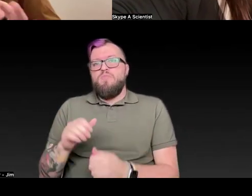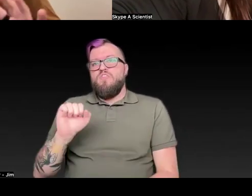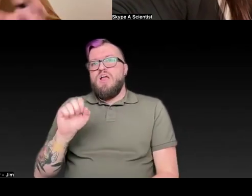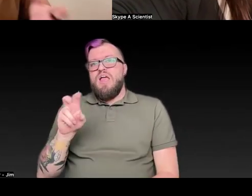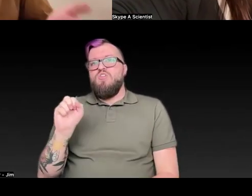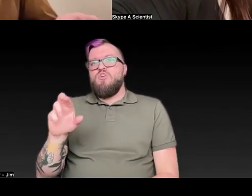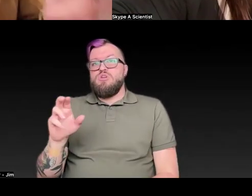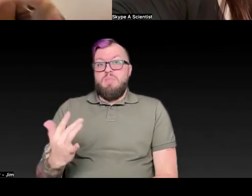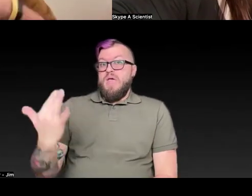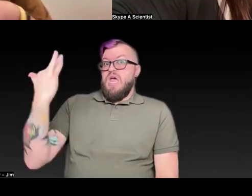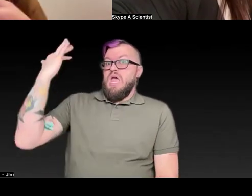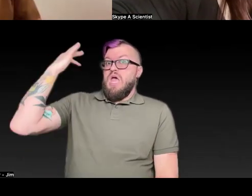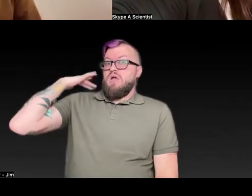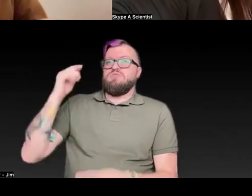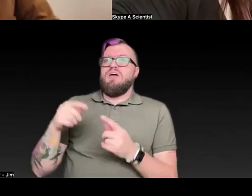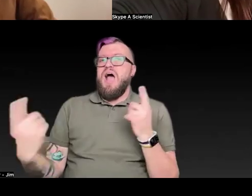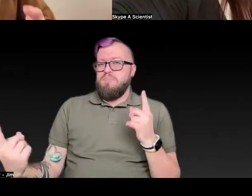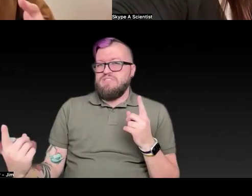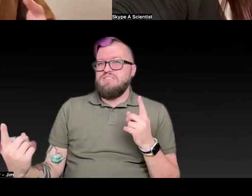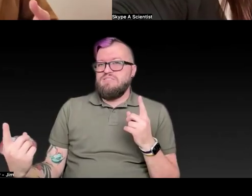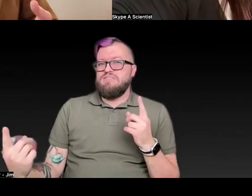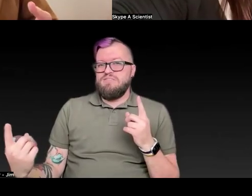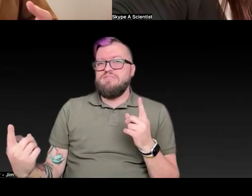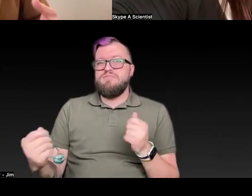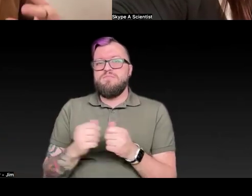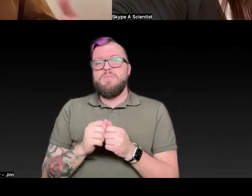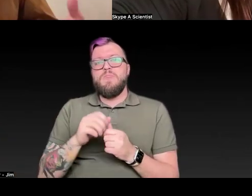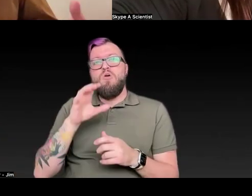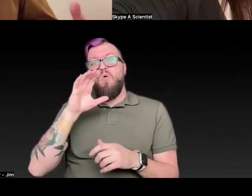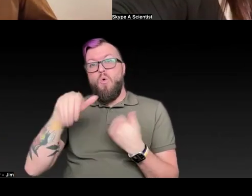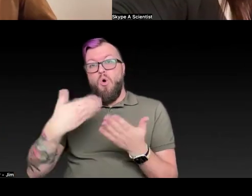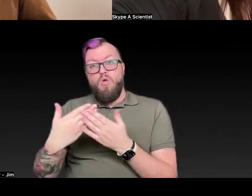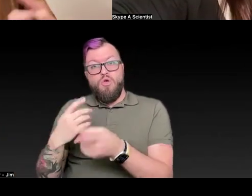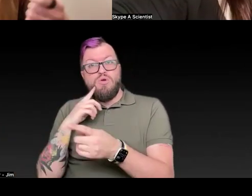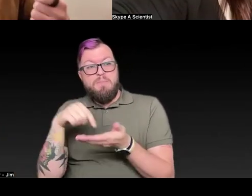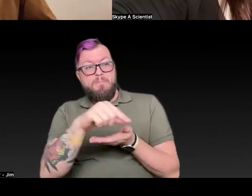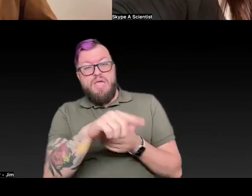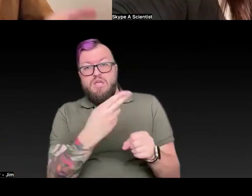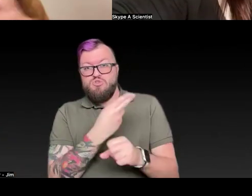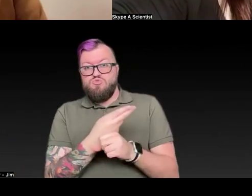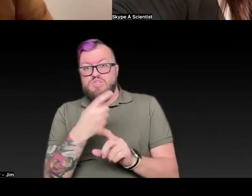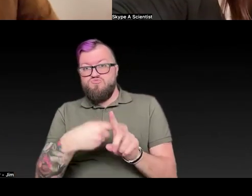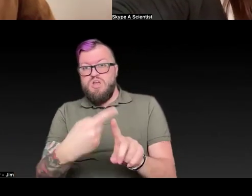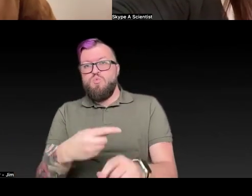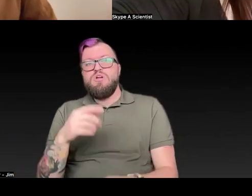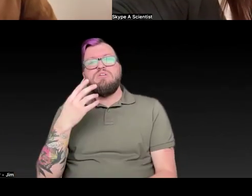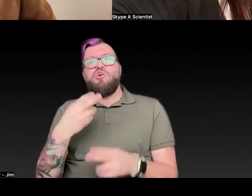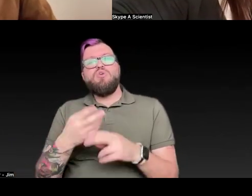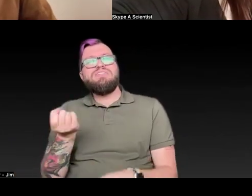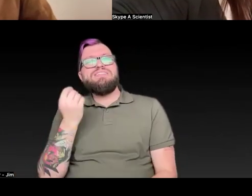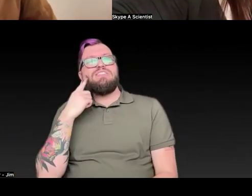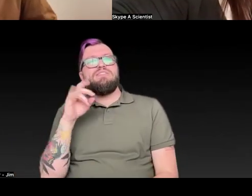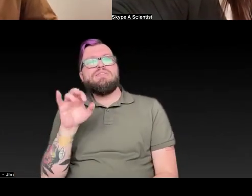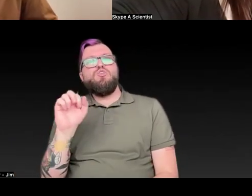people would have done it was actually the opposite. Generally, all the eels that were paid in rent were silver eels, so they were caught during the downstream migration, but